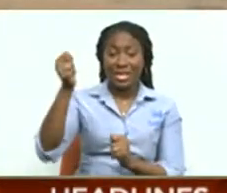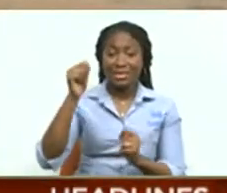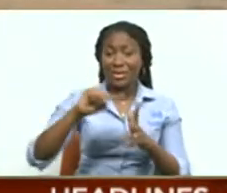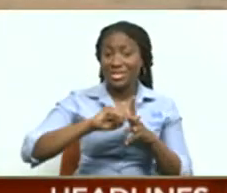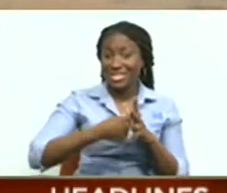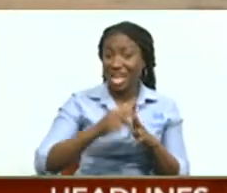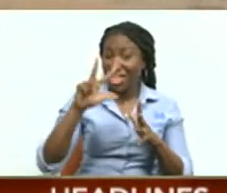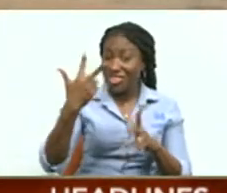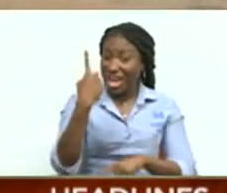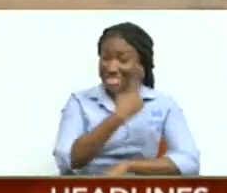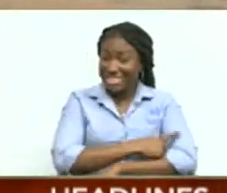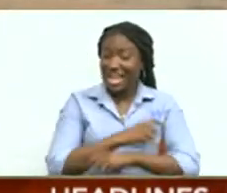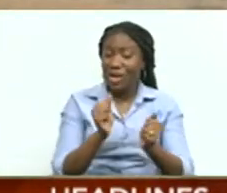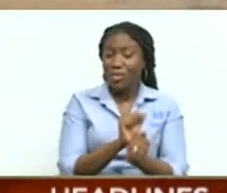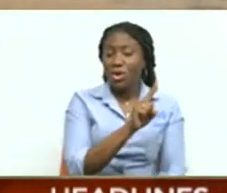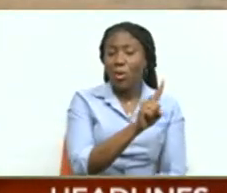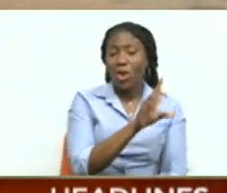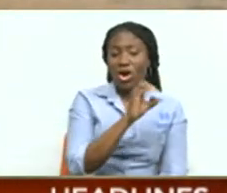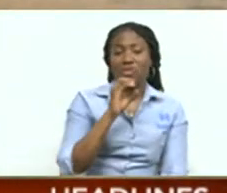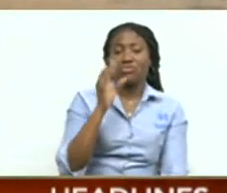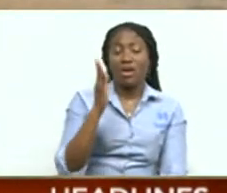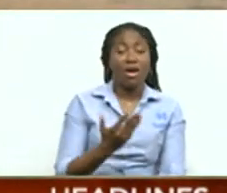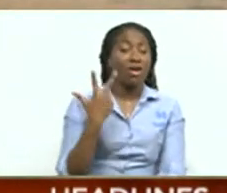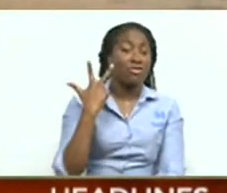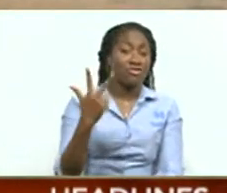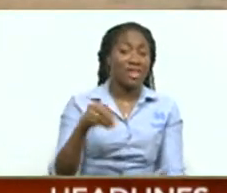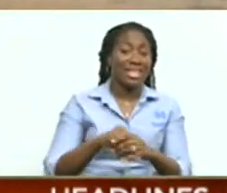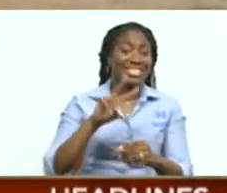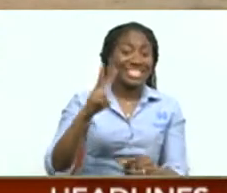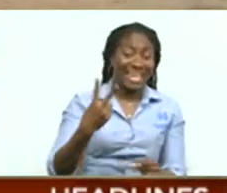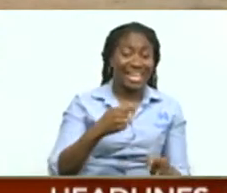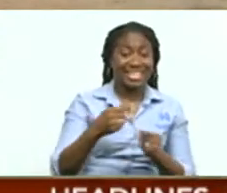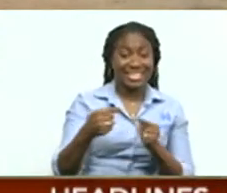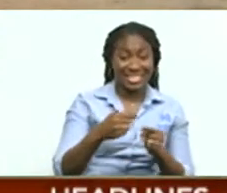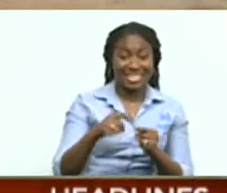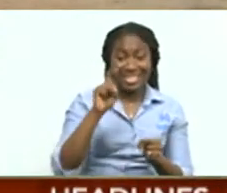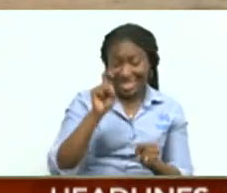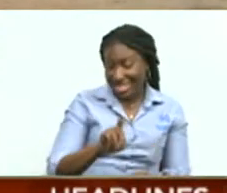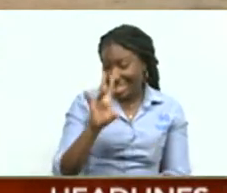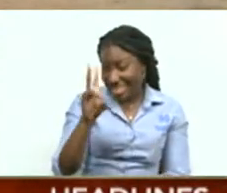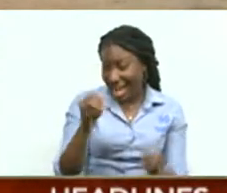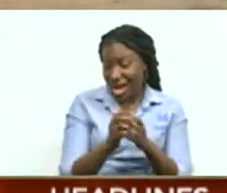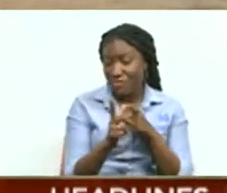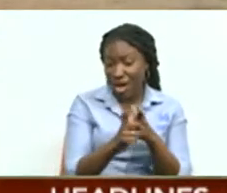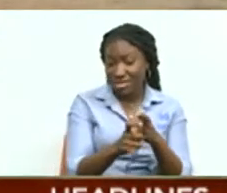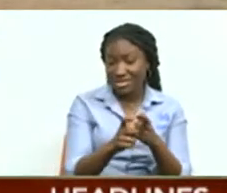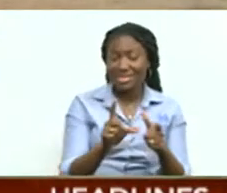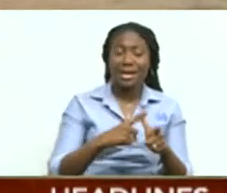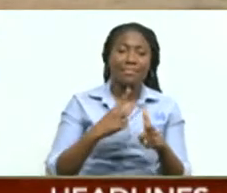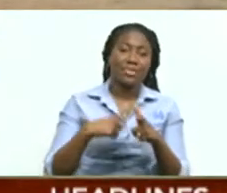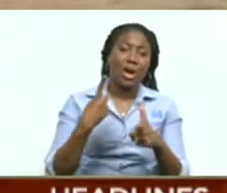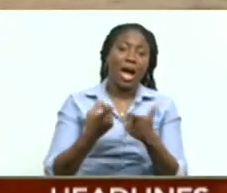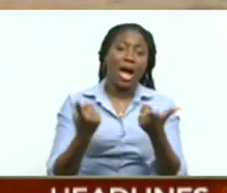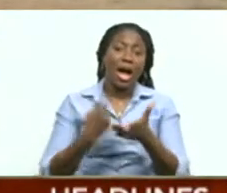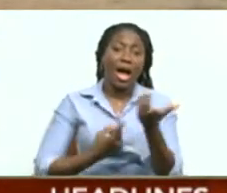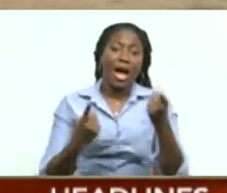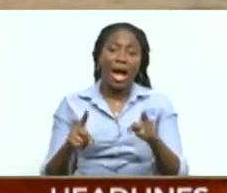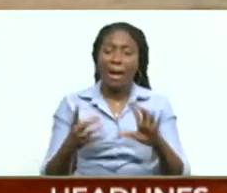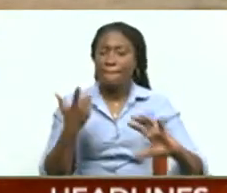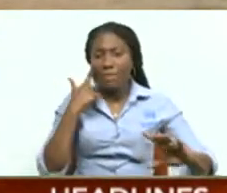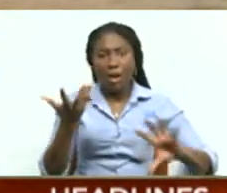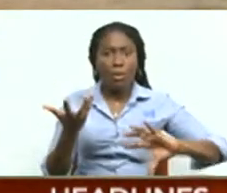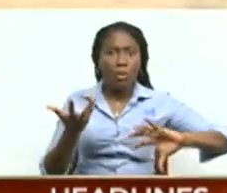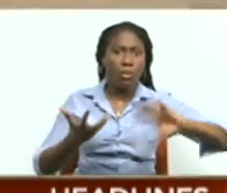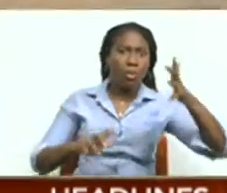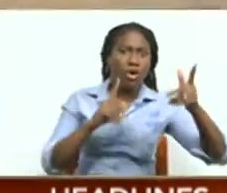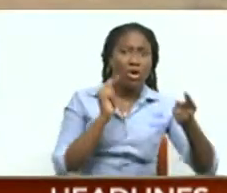third day on 100 for the loss of 3 in their second innings, trailing by just 7 runs. But what took place was a colossal collapse.